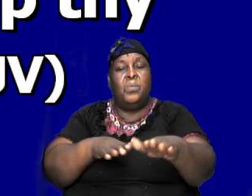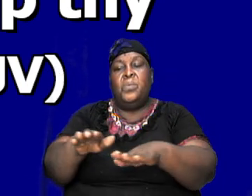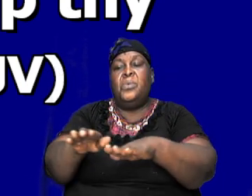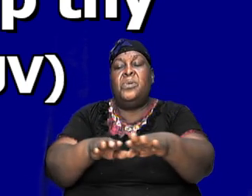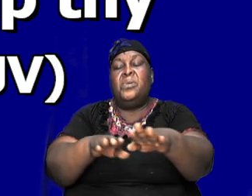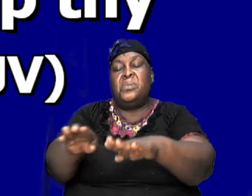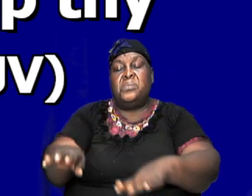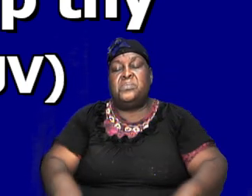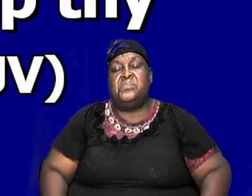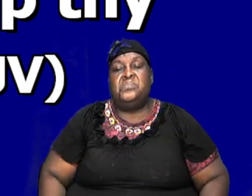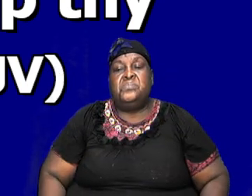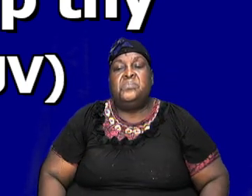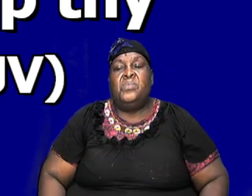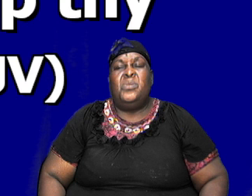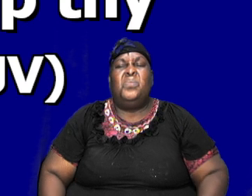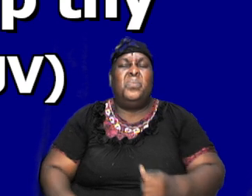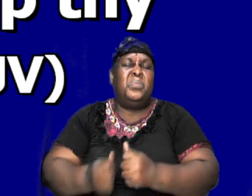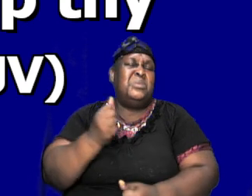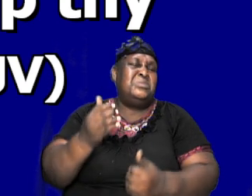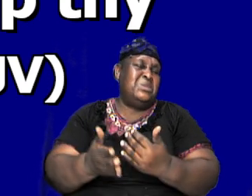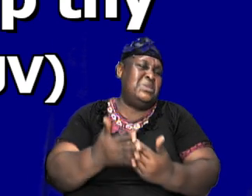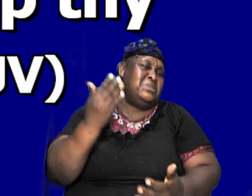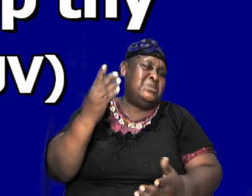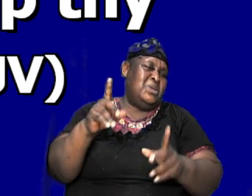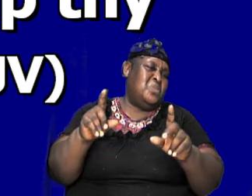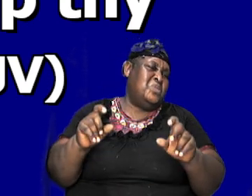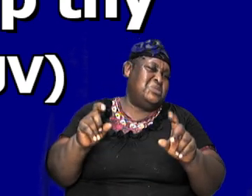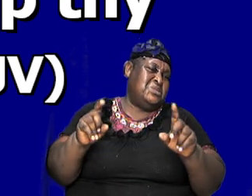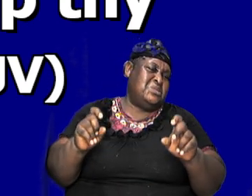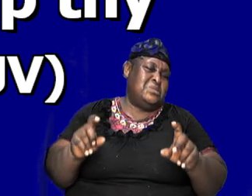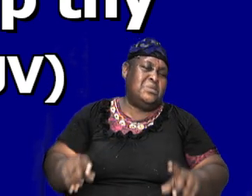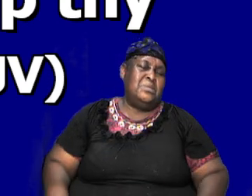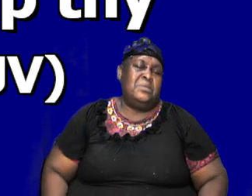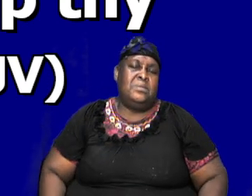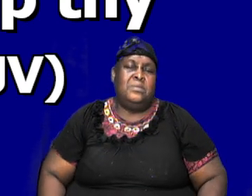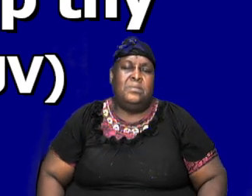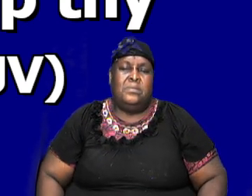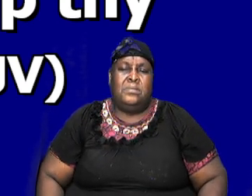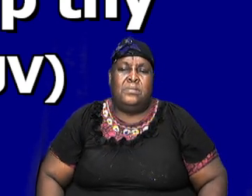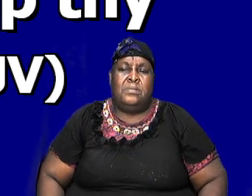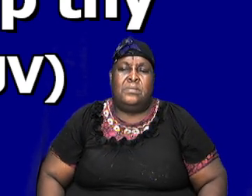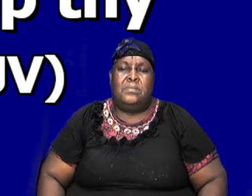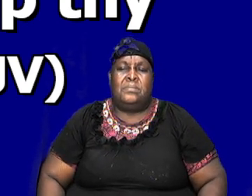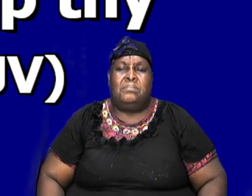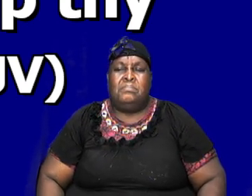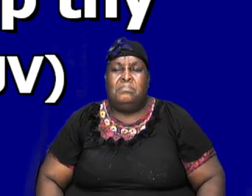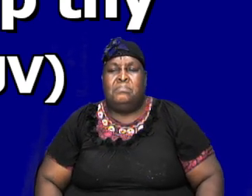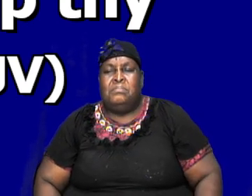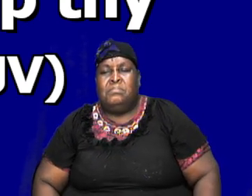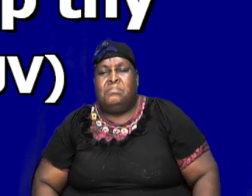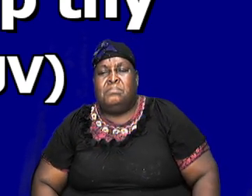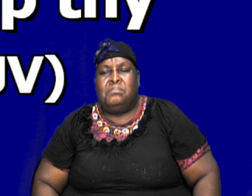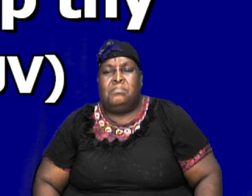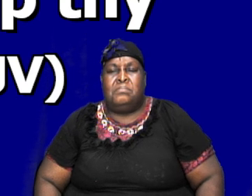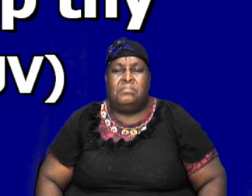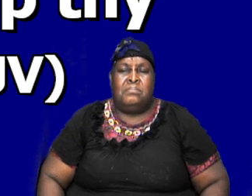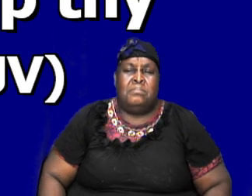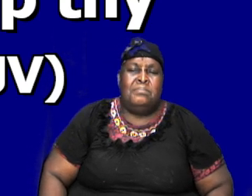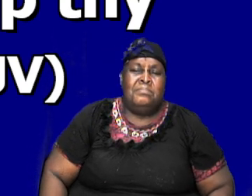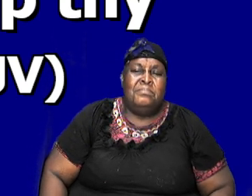bed and walk. So which of these is easier, brother? Type it in the chat. Type it in the chat. Let me get your